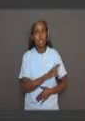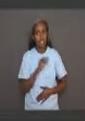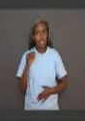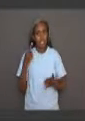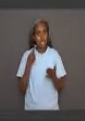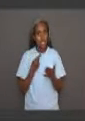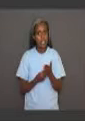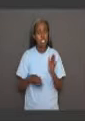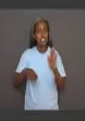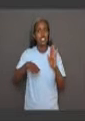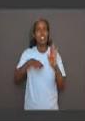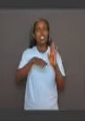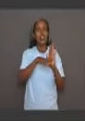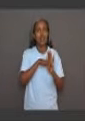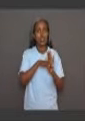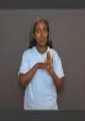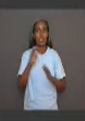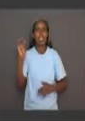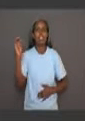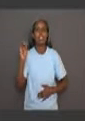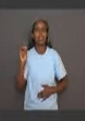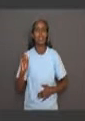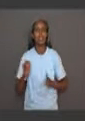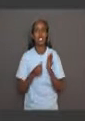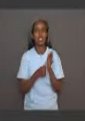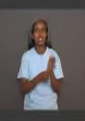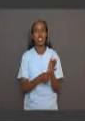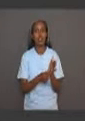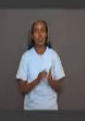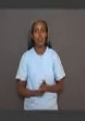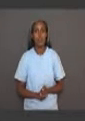it is denoted by the percentage symbol.